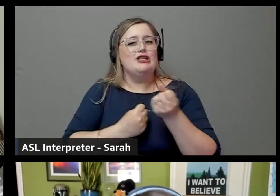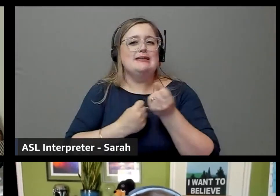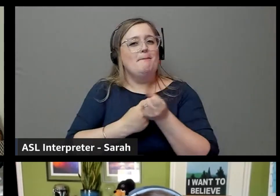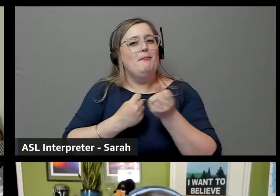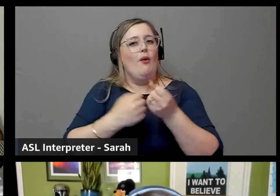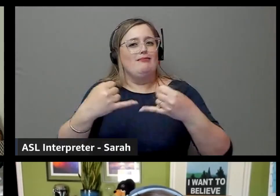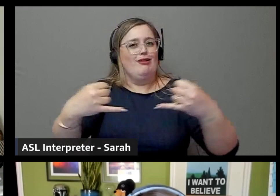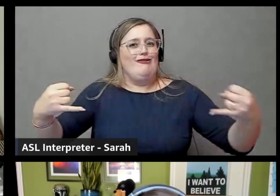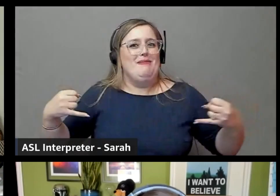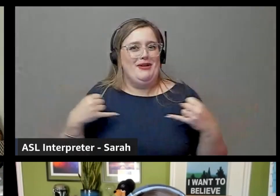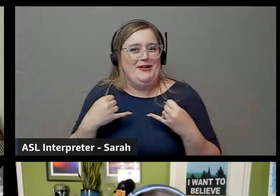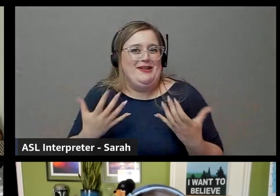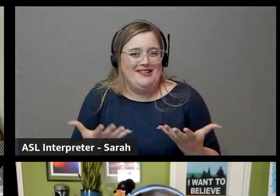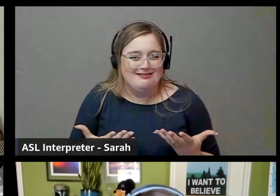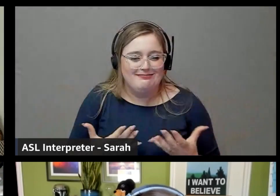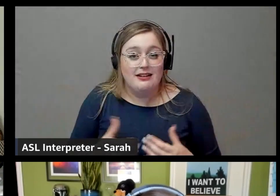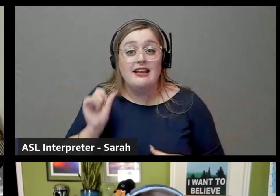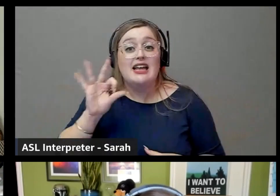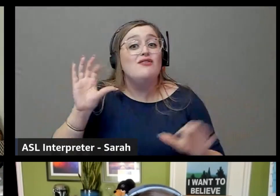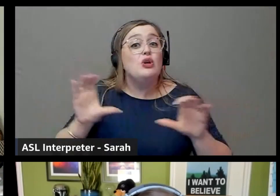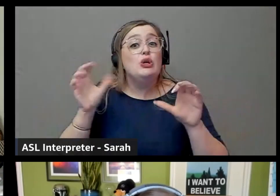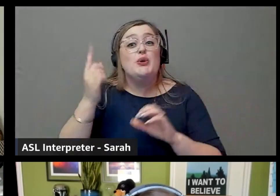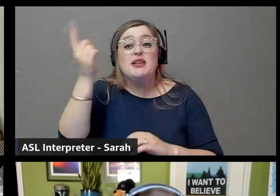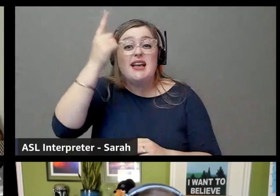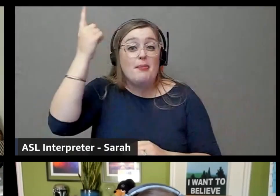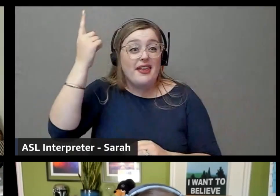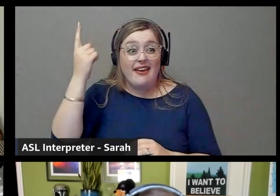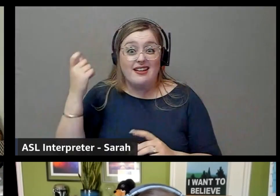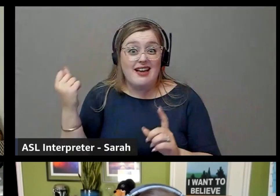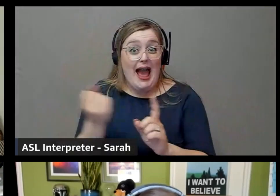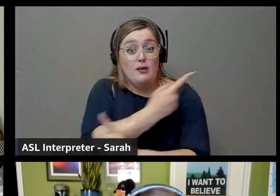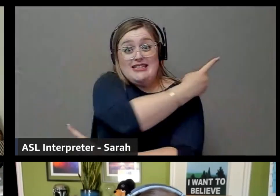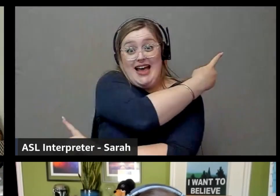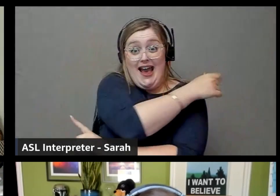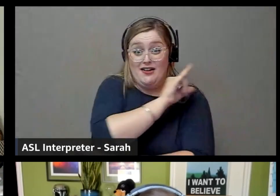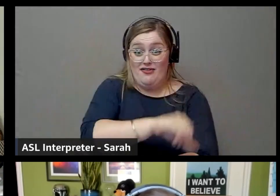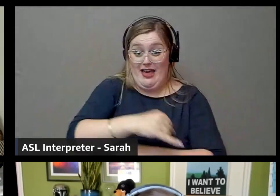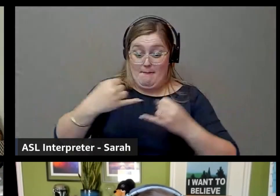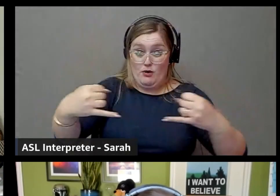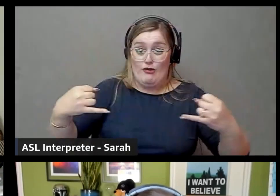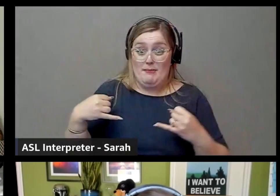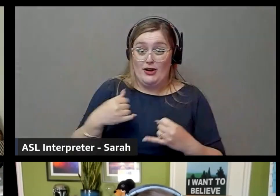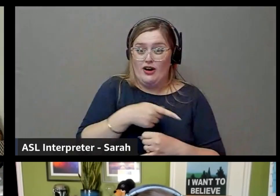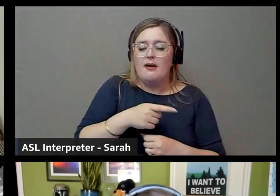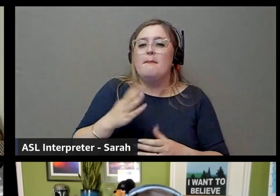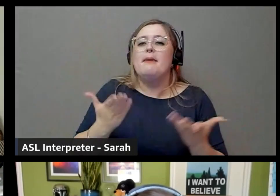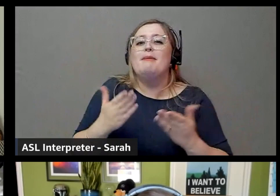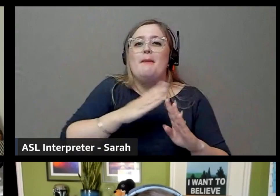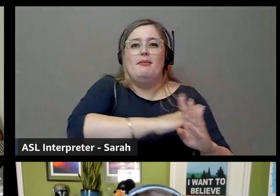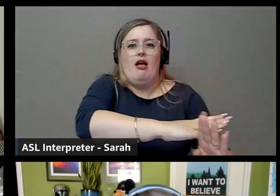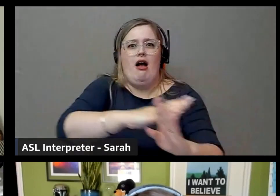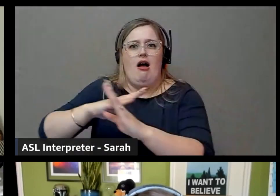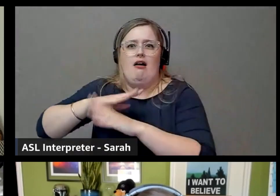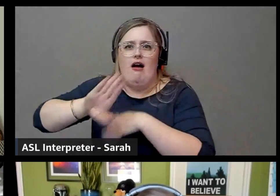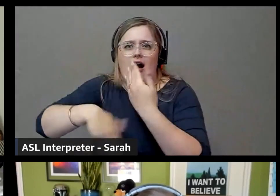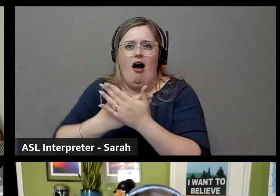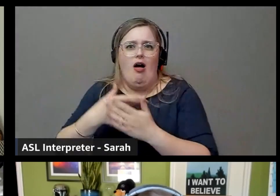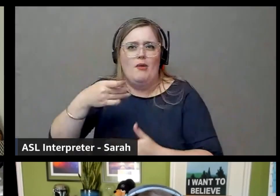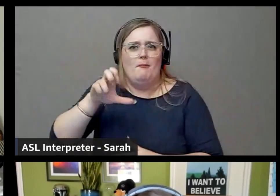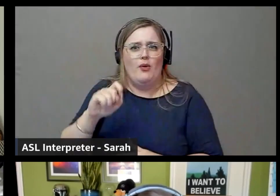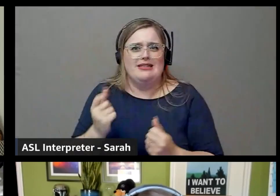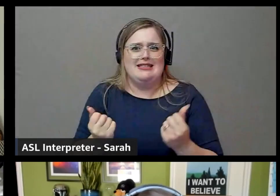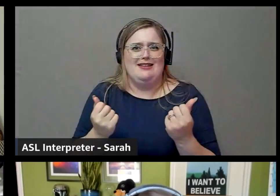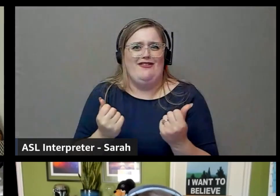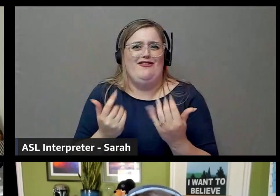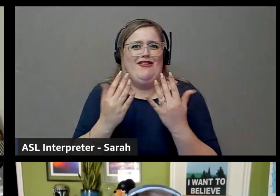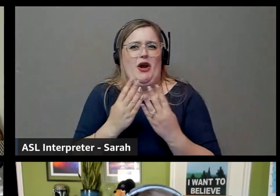own software and stuff. If you do something that goes outside the support perimeter, maybe you block all the ports in the firewall, so then our ability to monitor